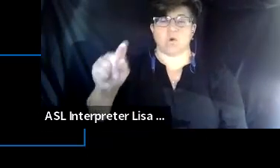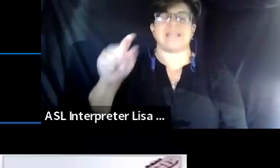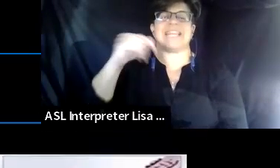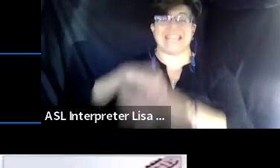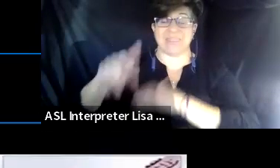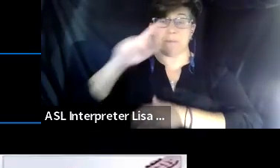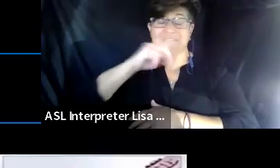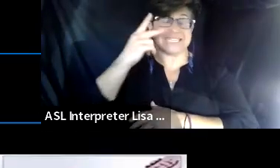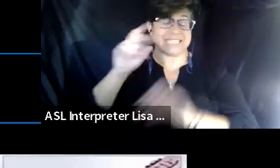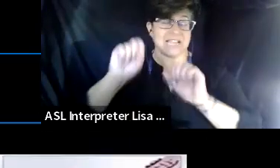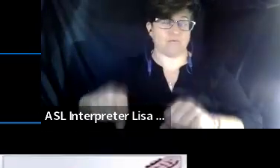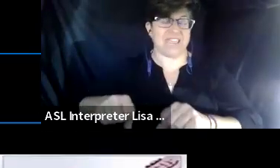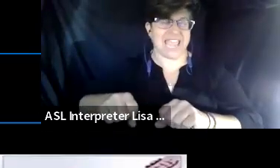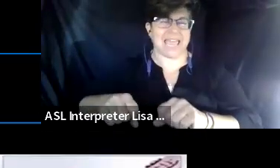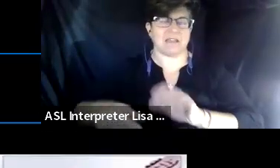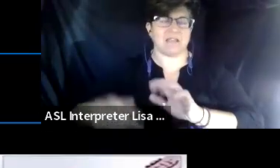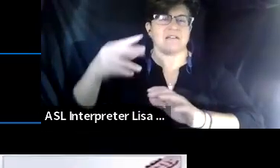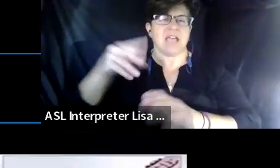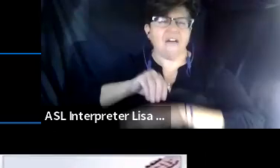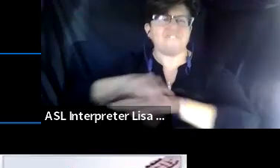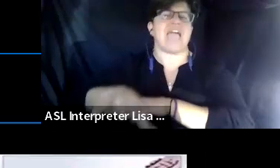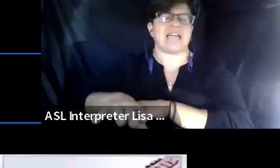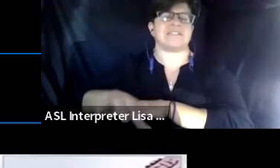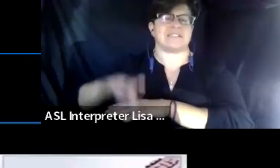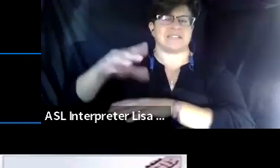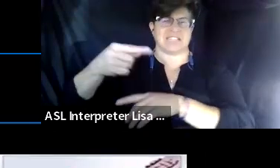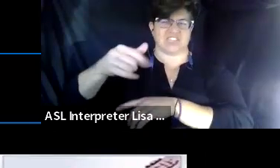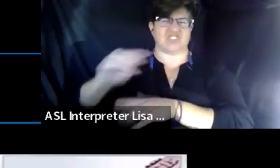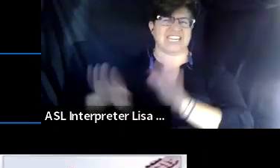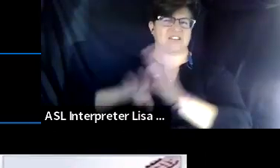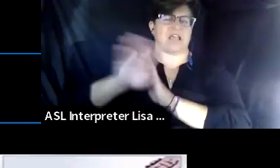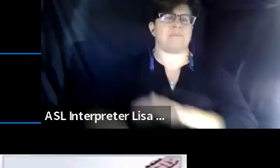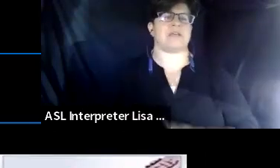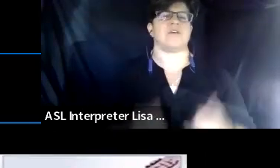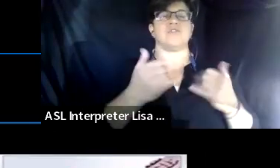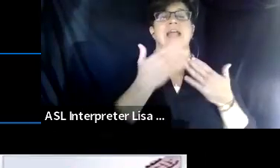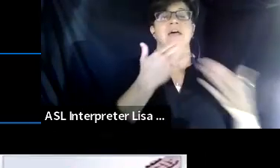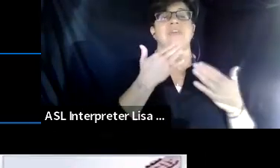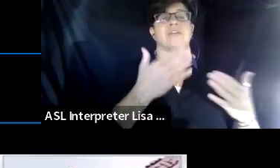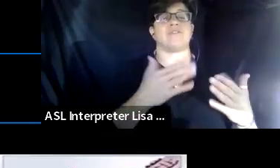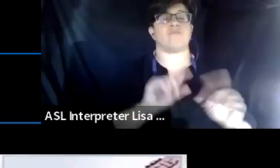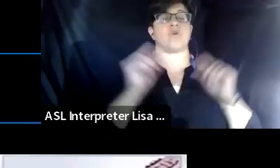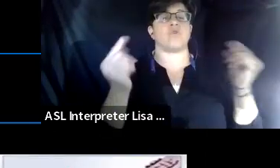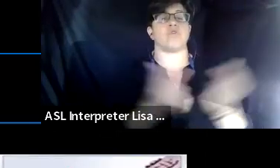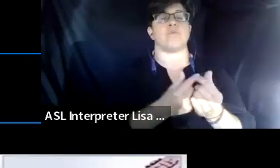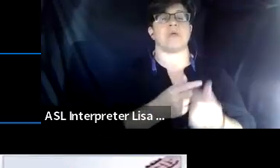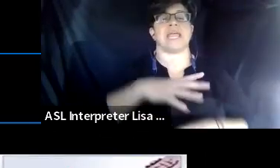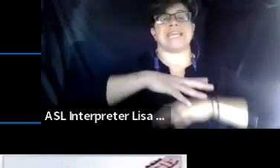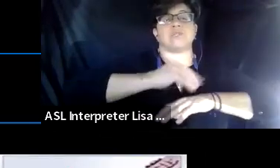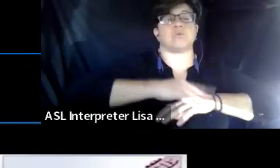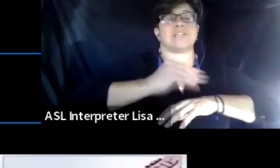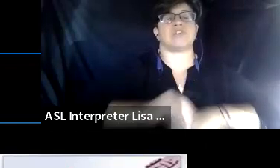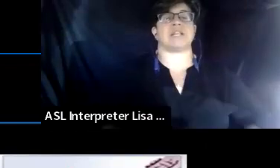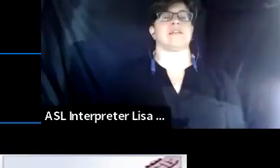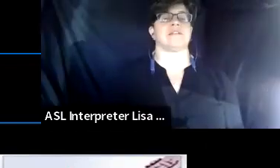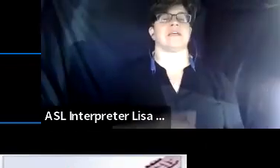here, thanks to a very fruitful collaboration with a group in Switzerland, Dr. Ivan Arstenievich and Dr. Corinne Kostik, who are experts in